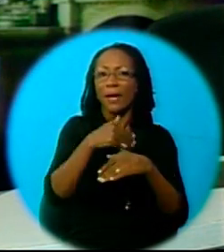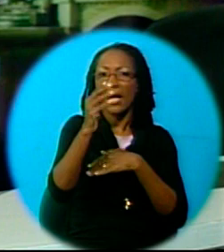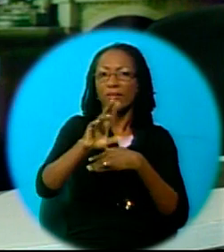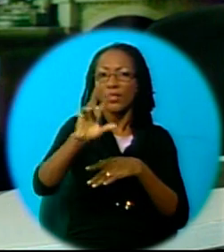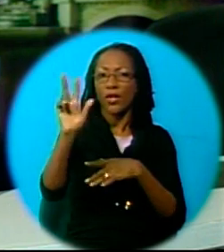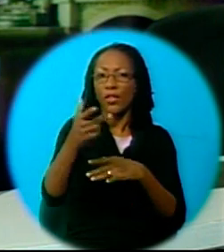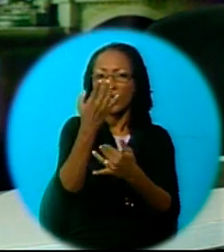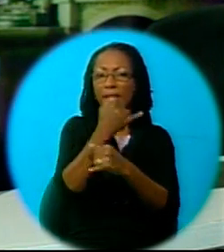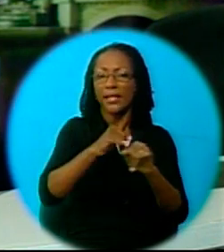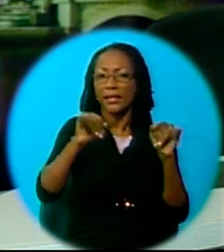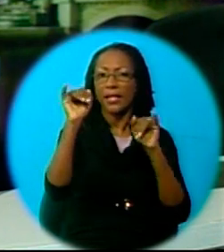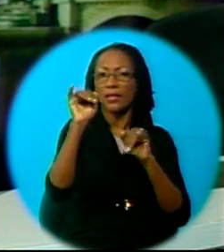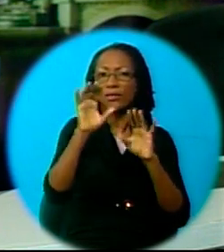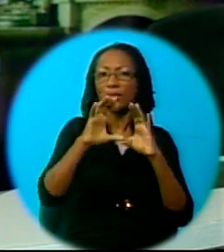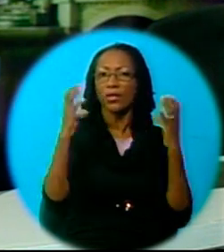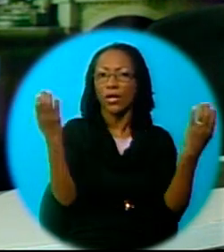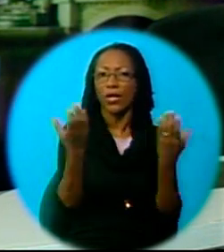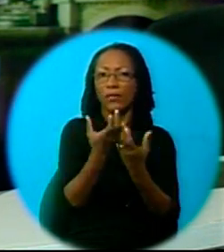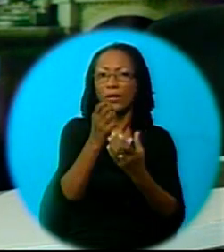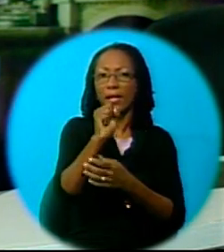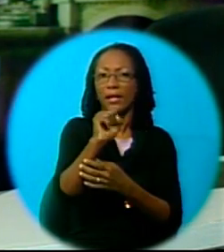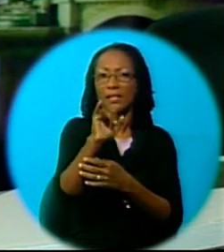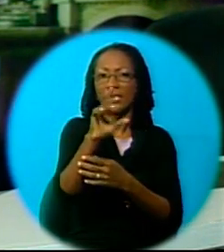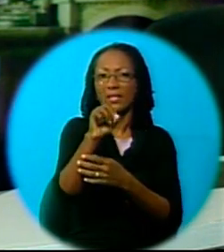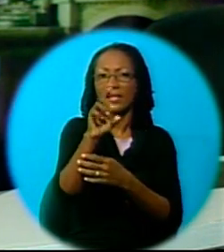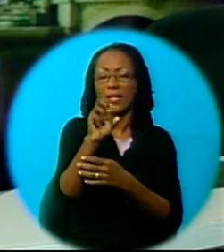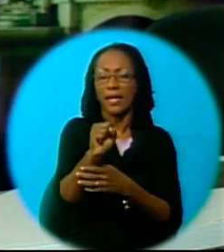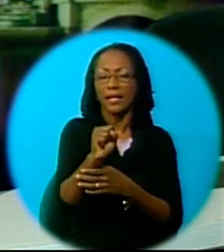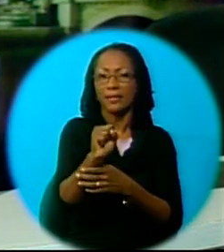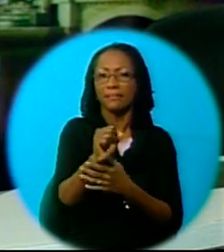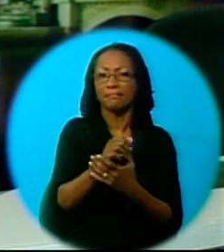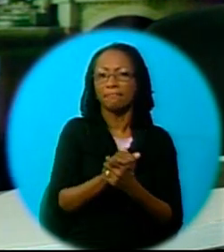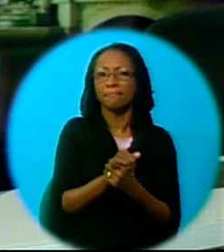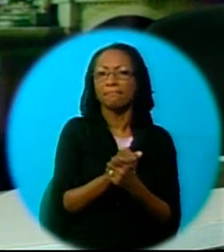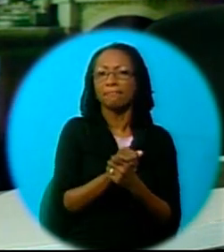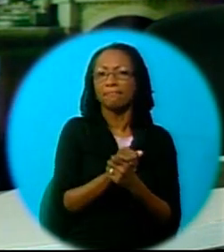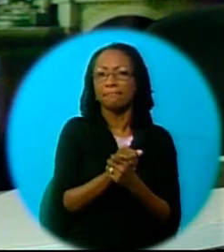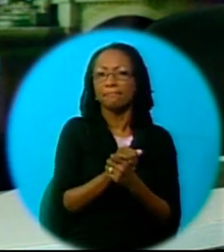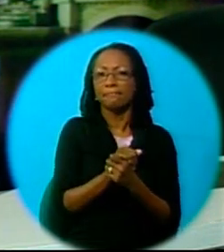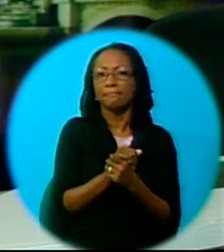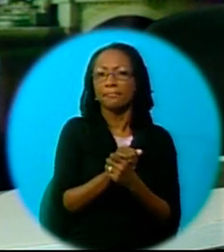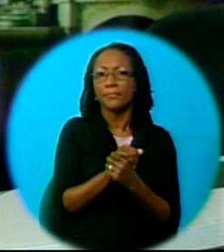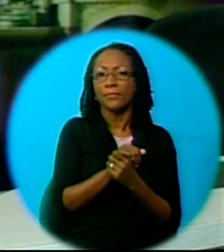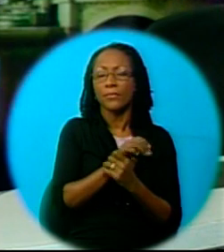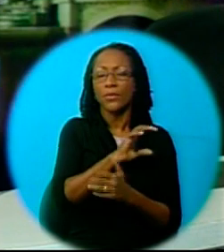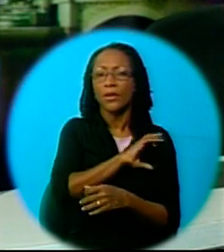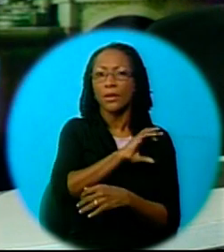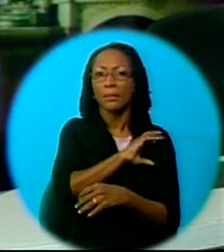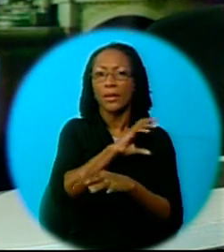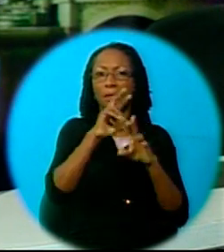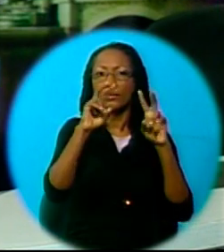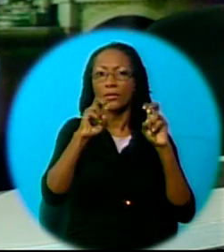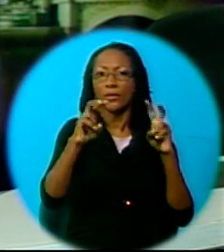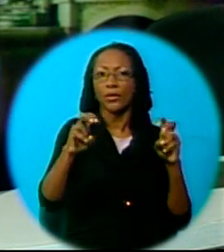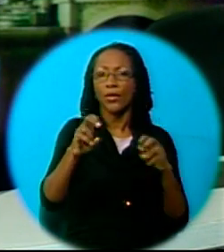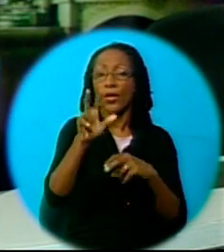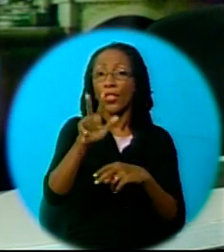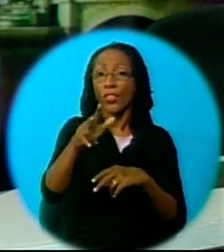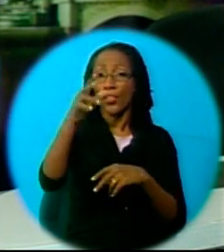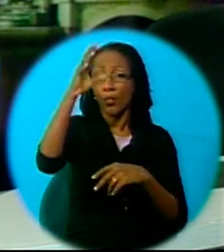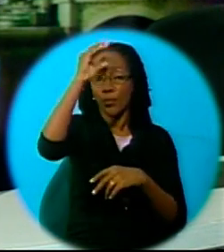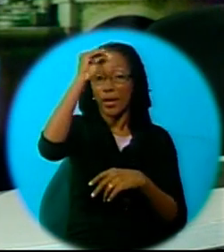on Small Island Developing States held in Samoa. Police are on the hunt for 3 masked men